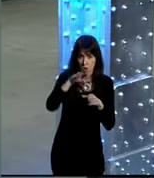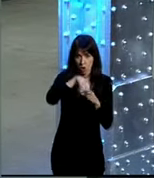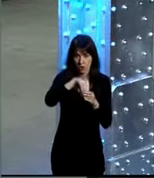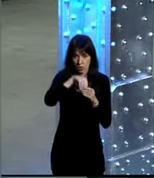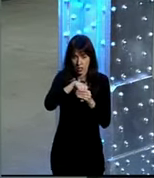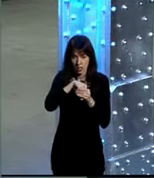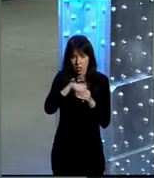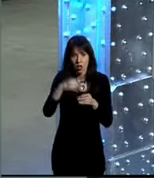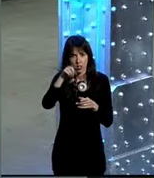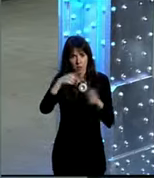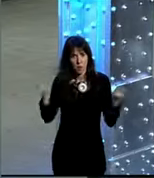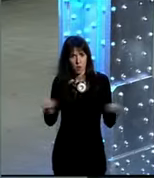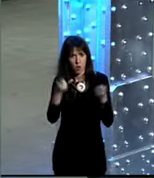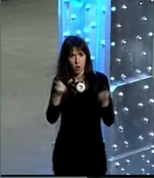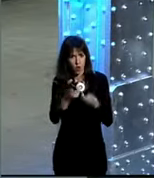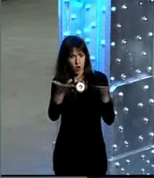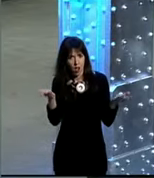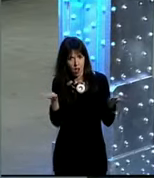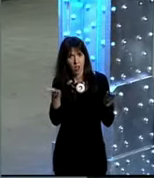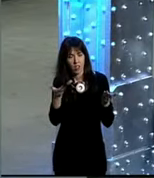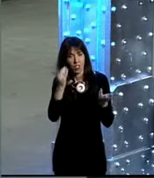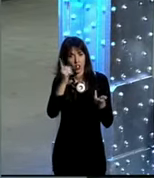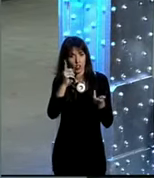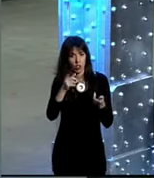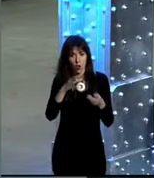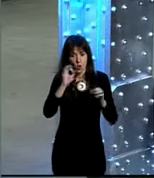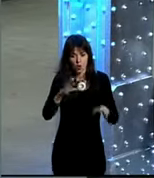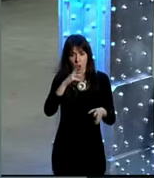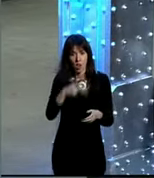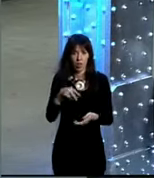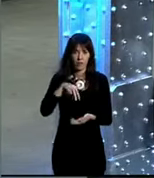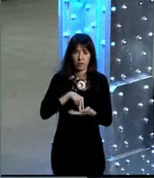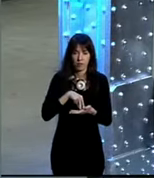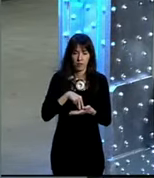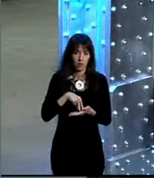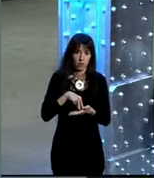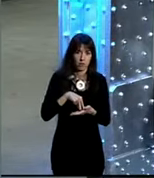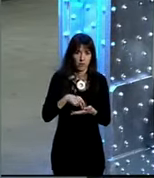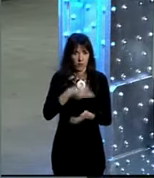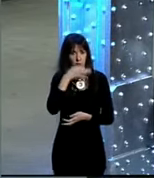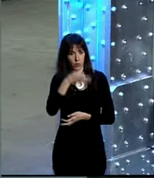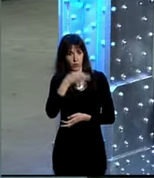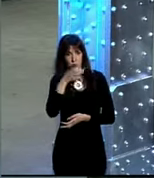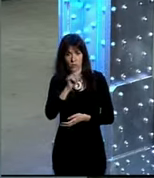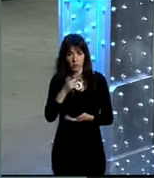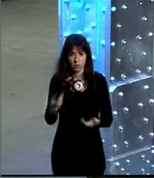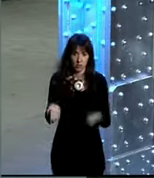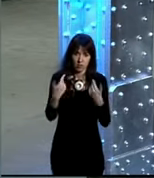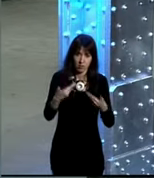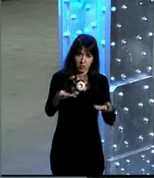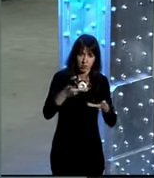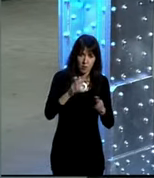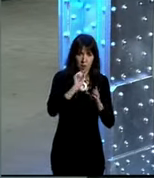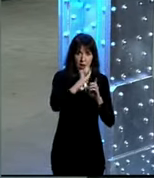be standing on a like me now, standing talking to you, but actually inviting, actually going out to your blogs and commenting on your